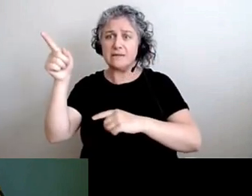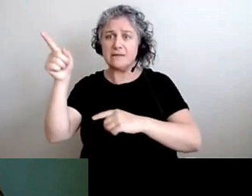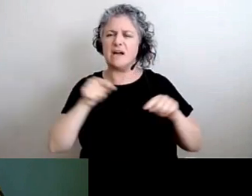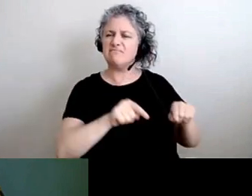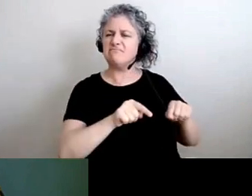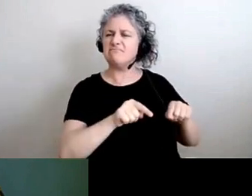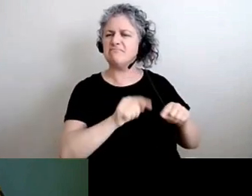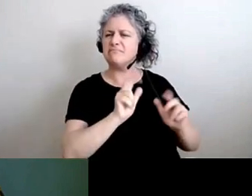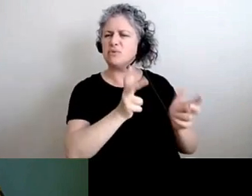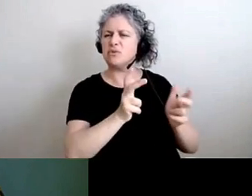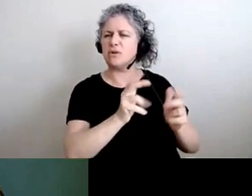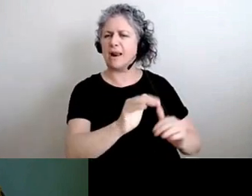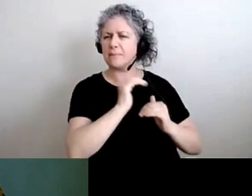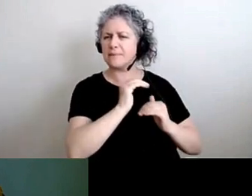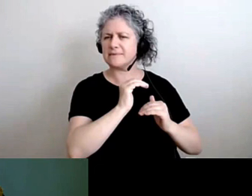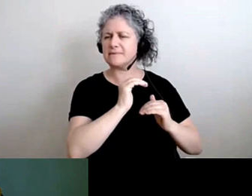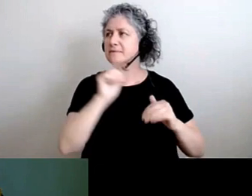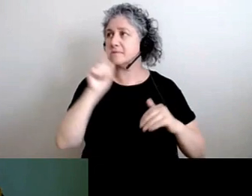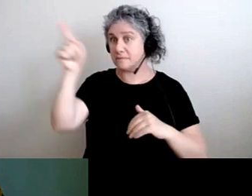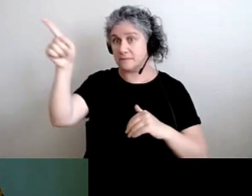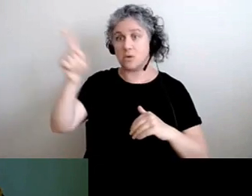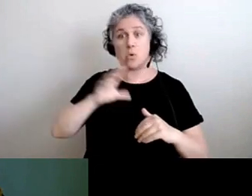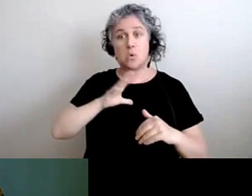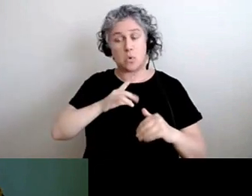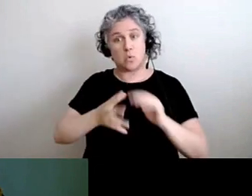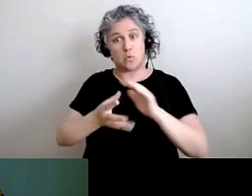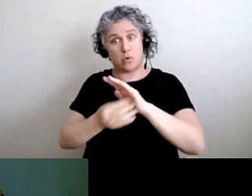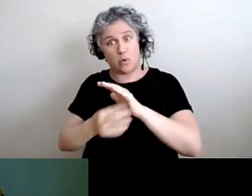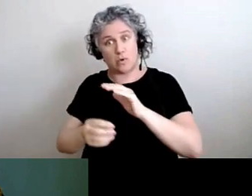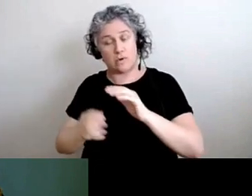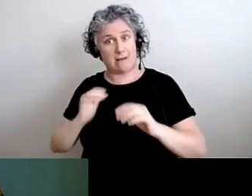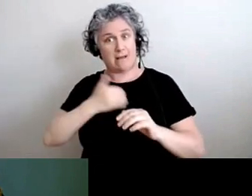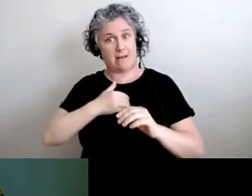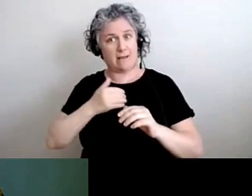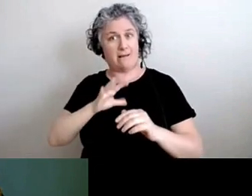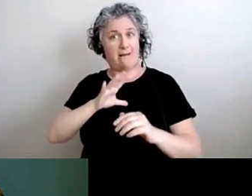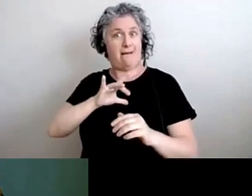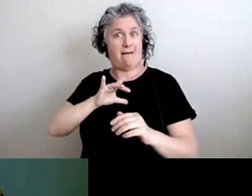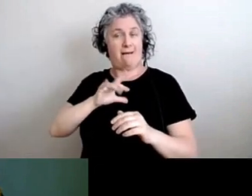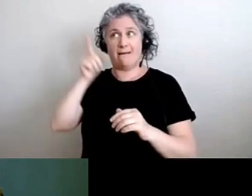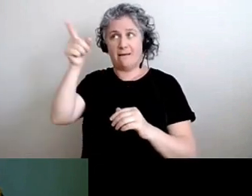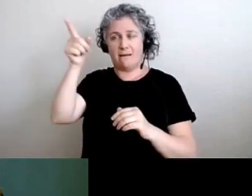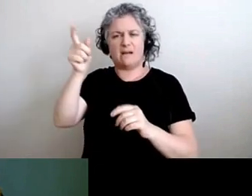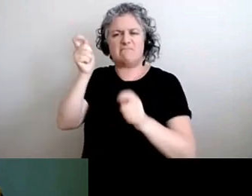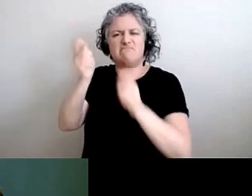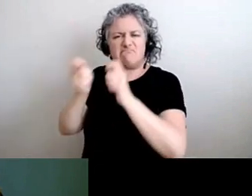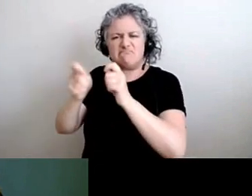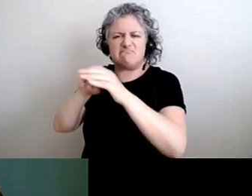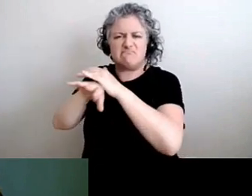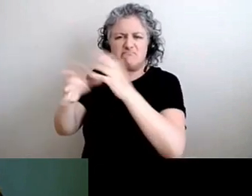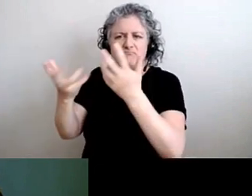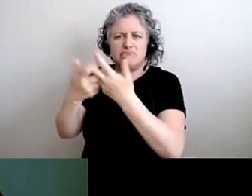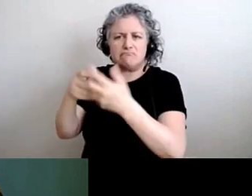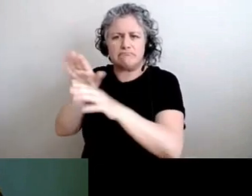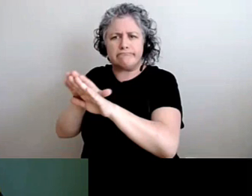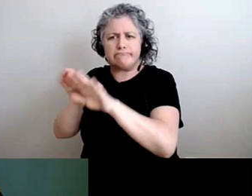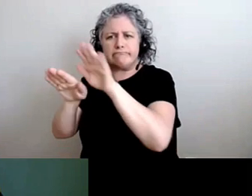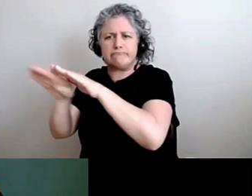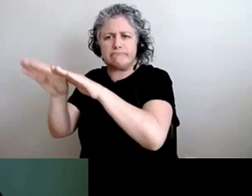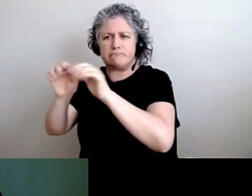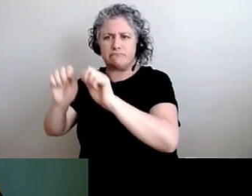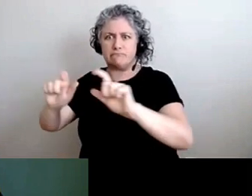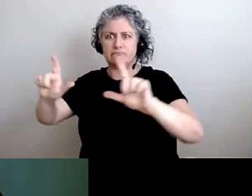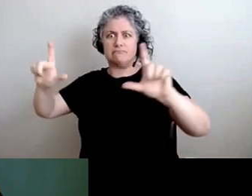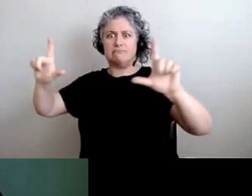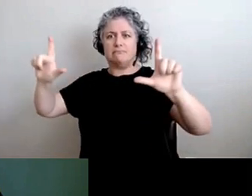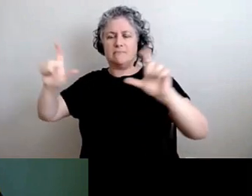So when you see our recordings, when they come back, it's us kind of going in and readjusting the videos a bit to make it as big as possible with